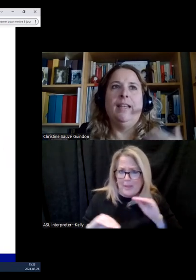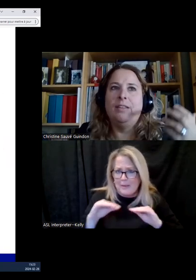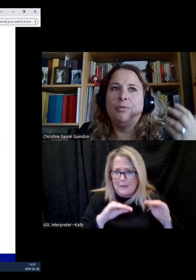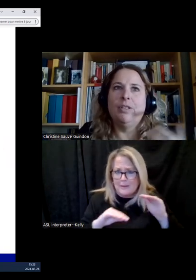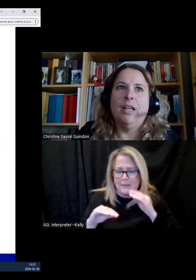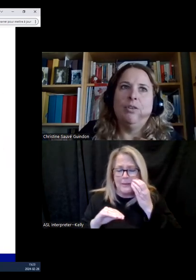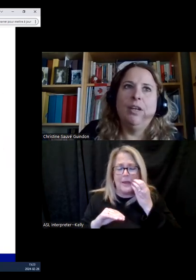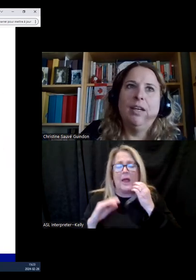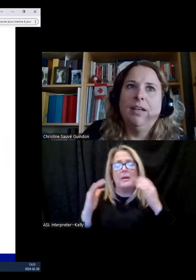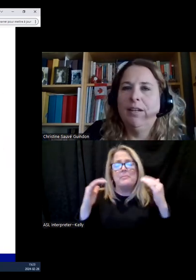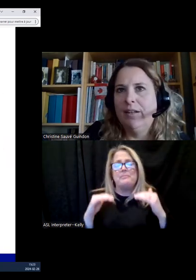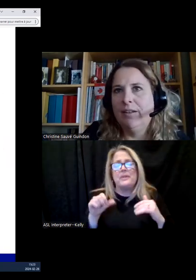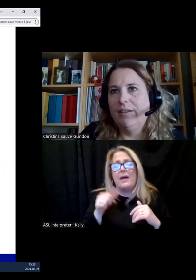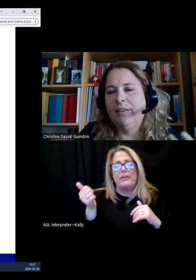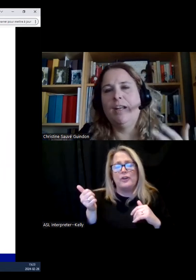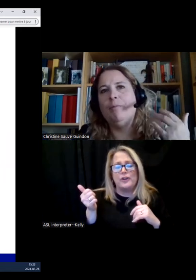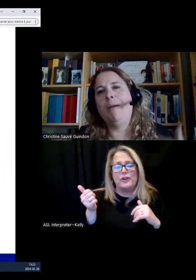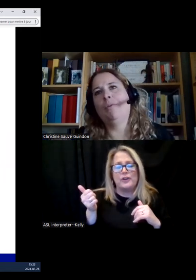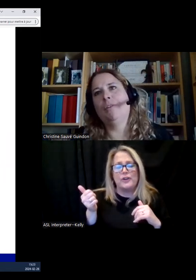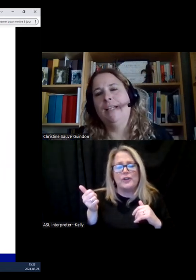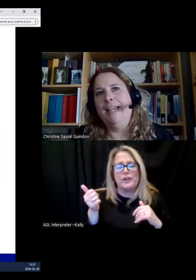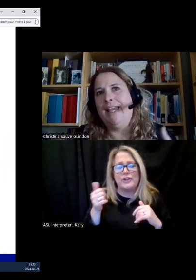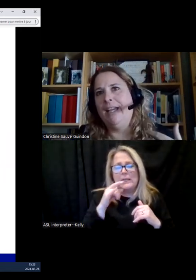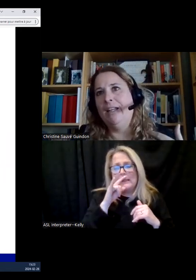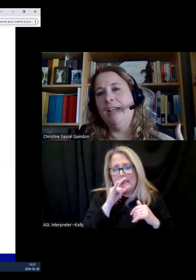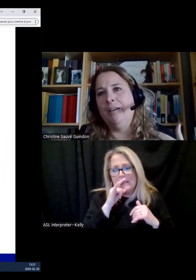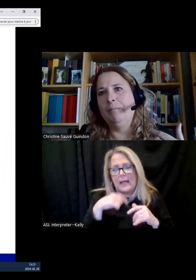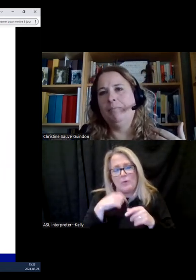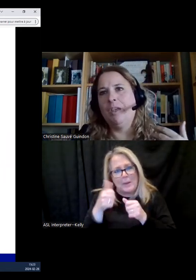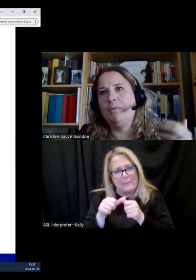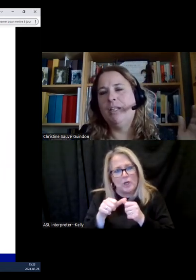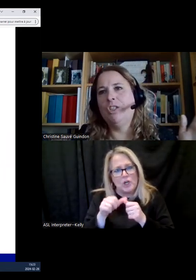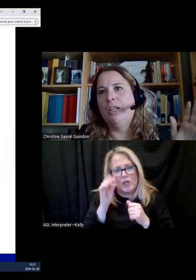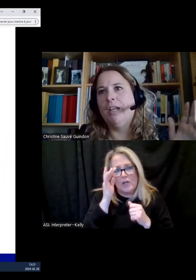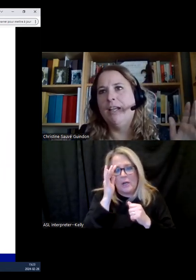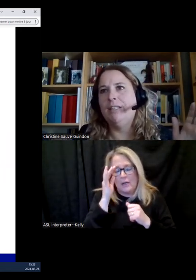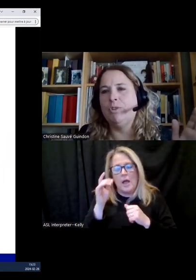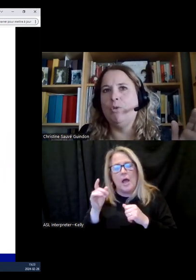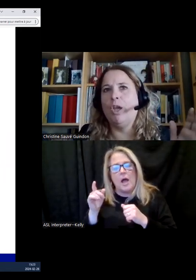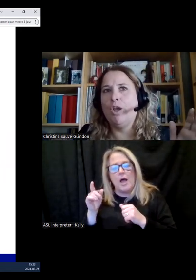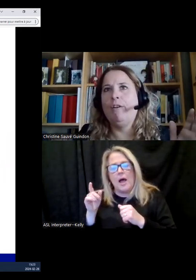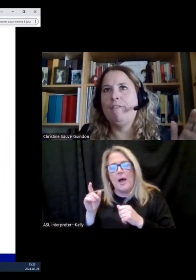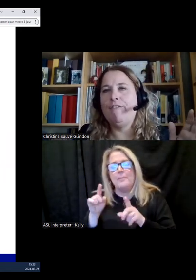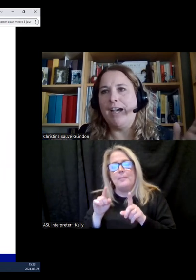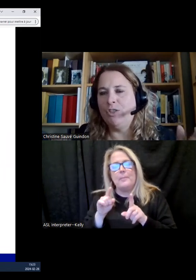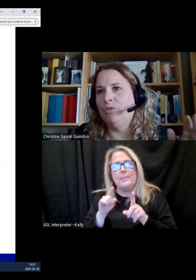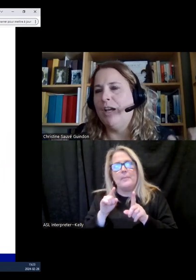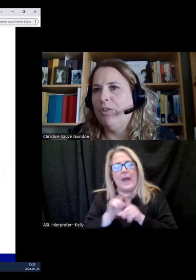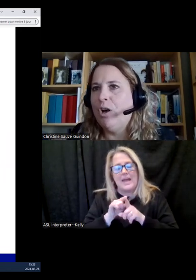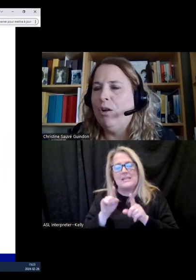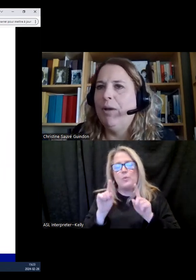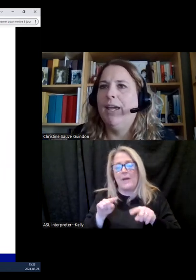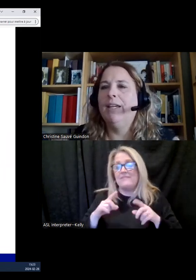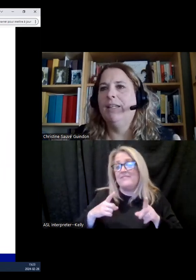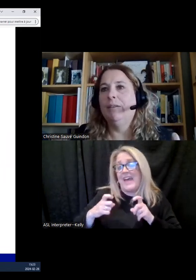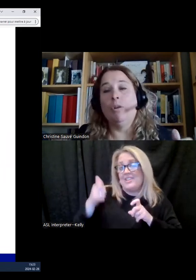And then there was another kid I remember, and him, it was touching as he was going faster down